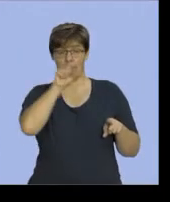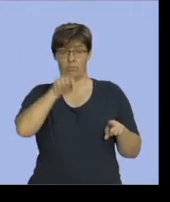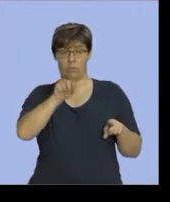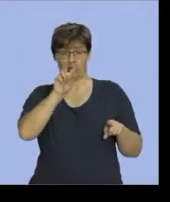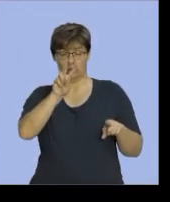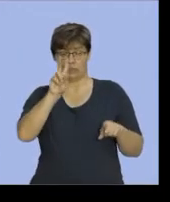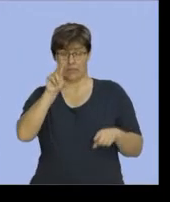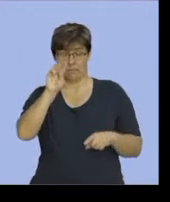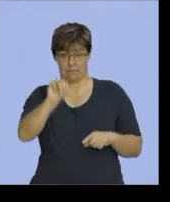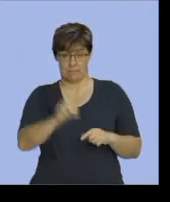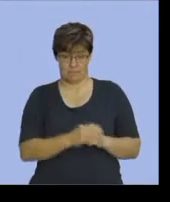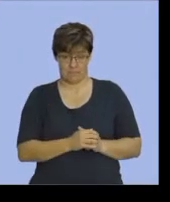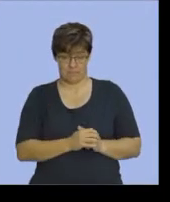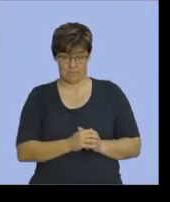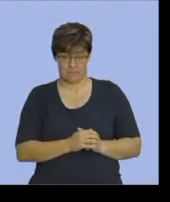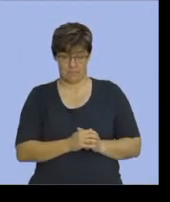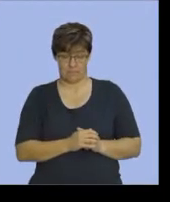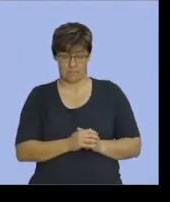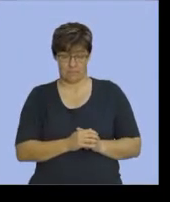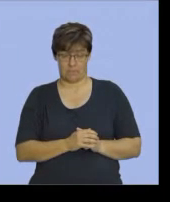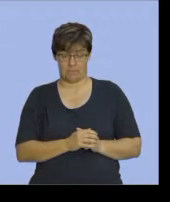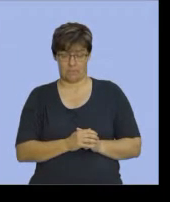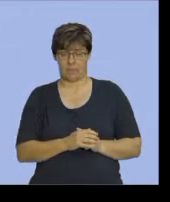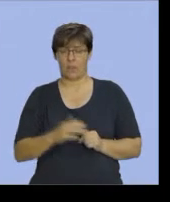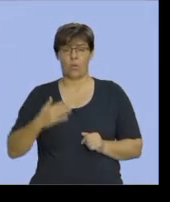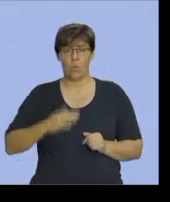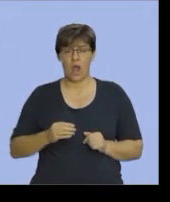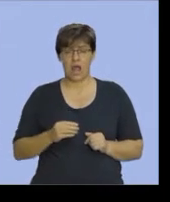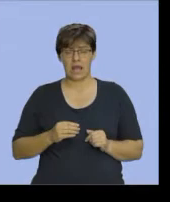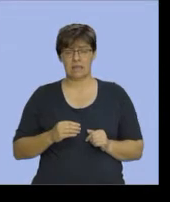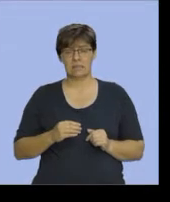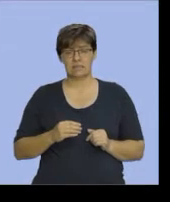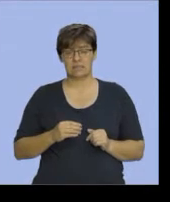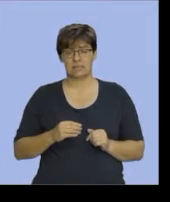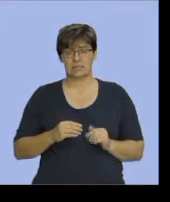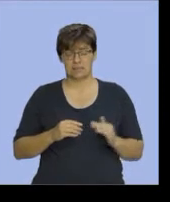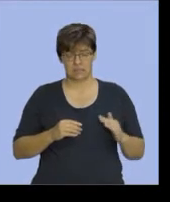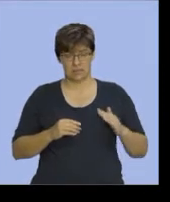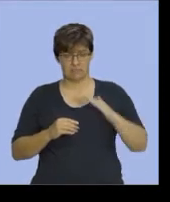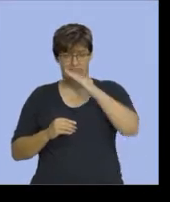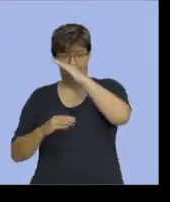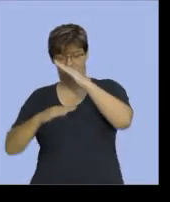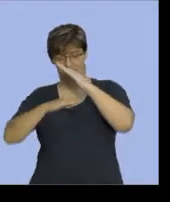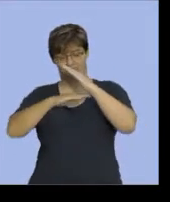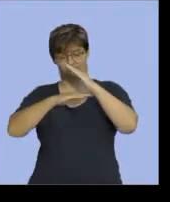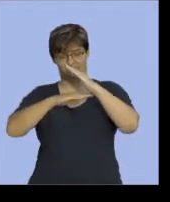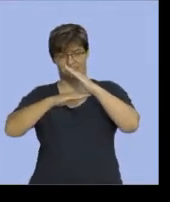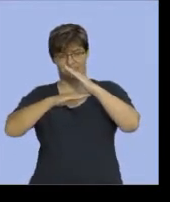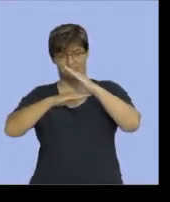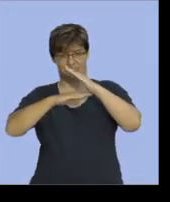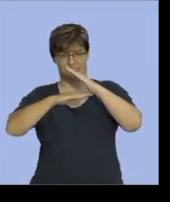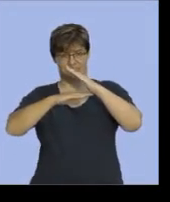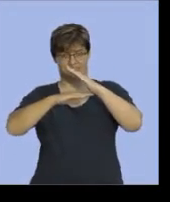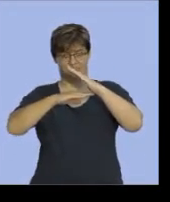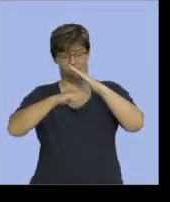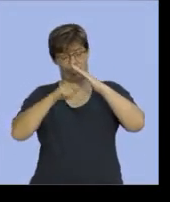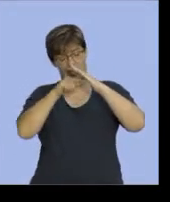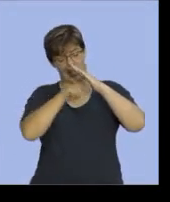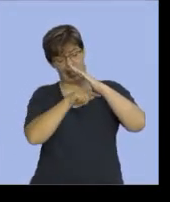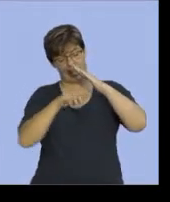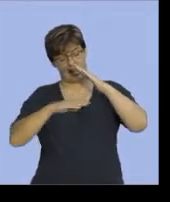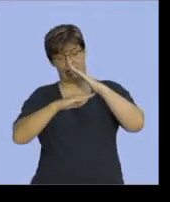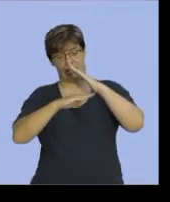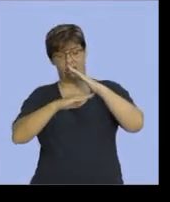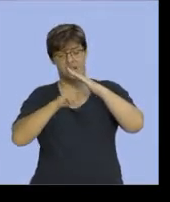is 1.2 kilometers. We want to find the angle that the cable makes with